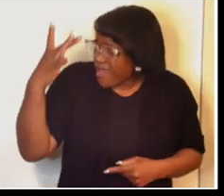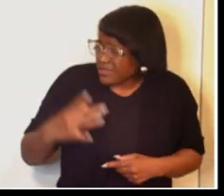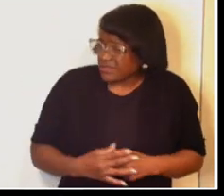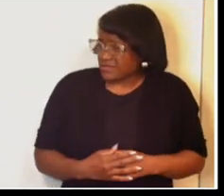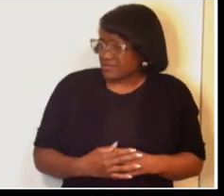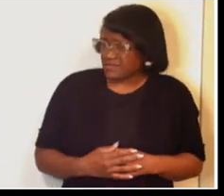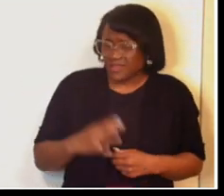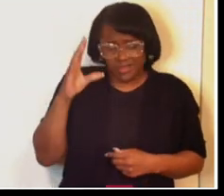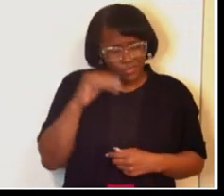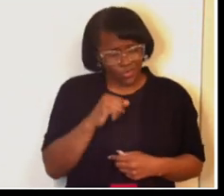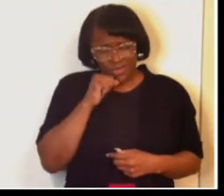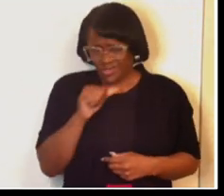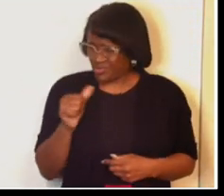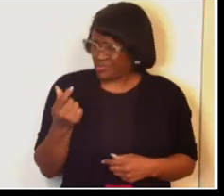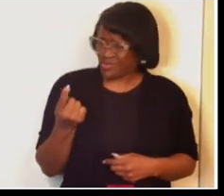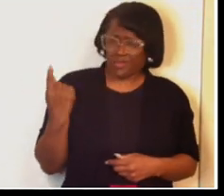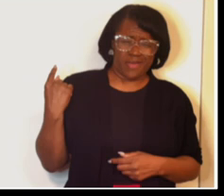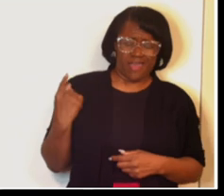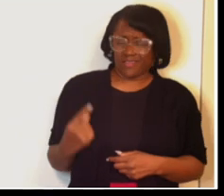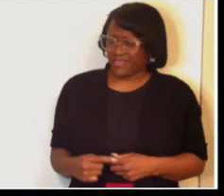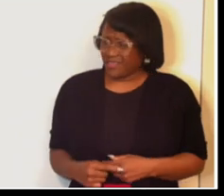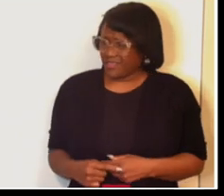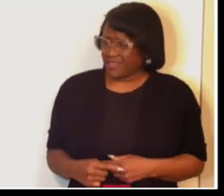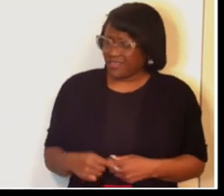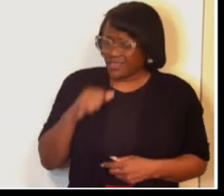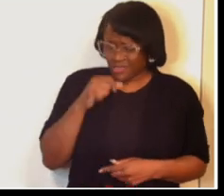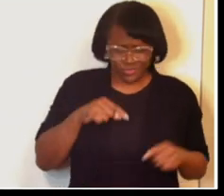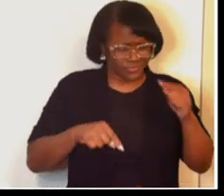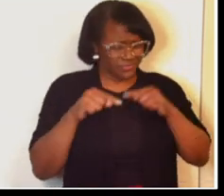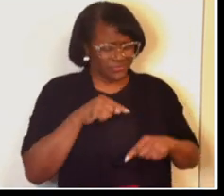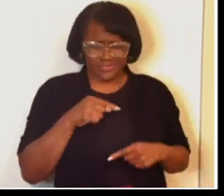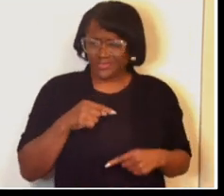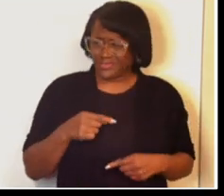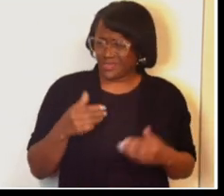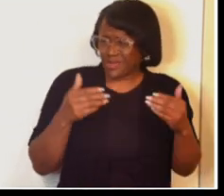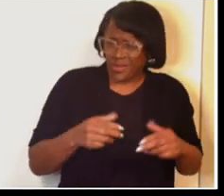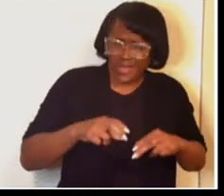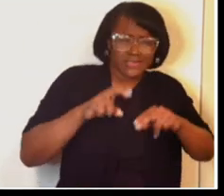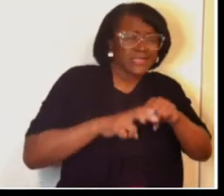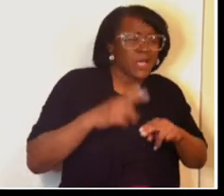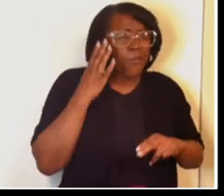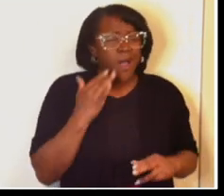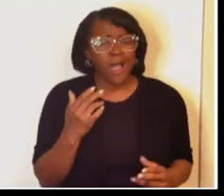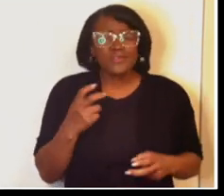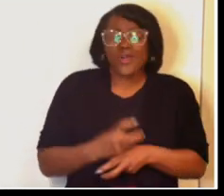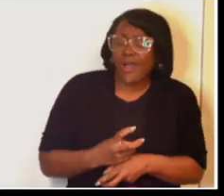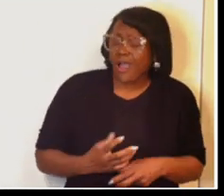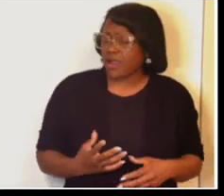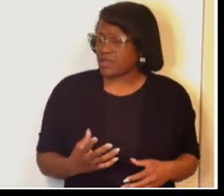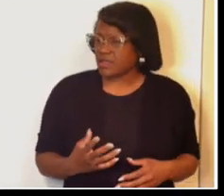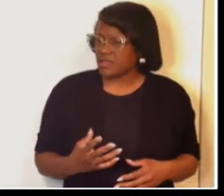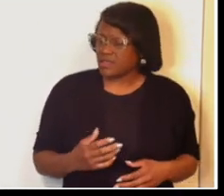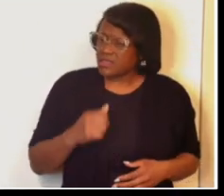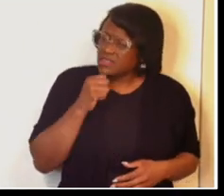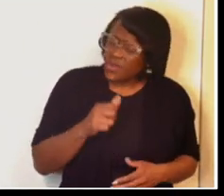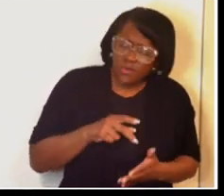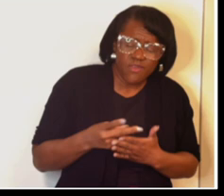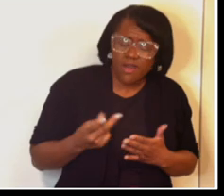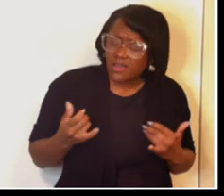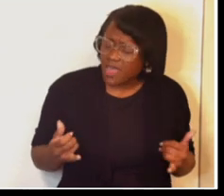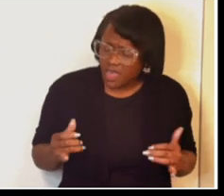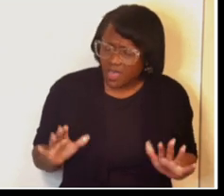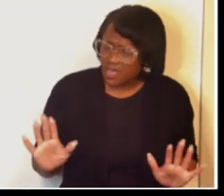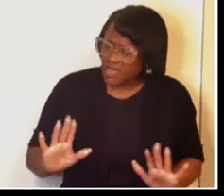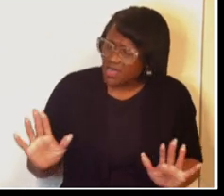you turn back. Don't you sit down on the steps, cause you finds it kinda hard. Don't you fall now, cause